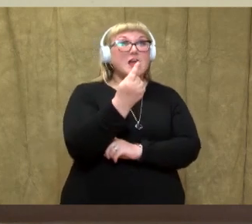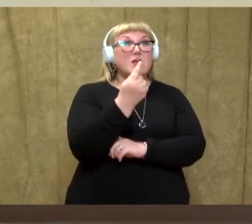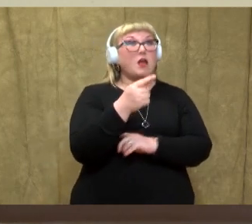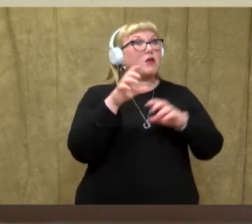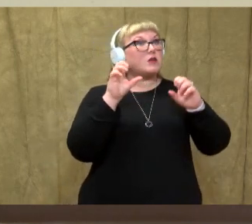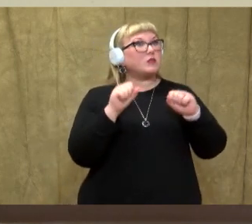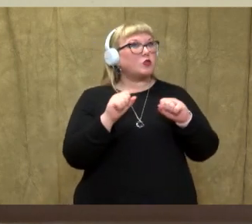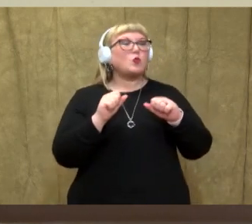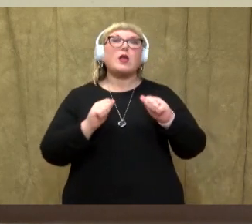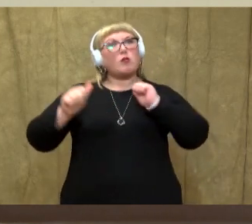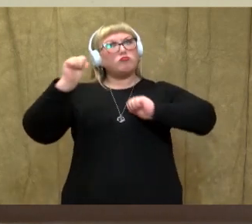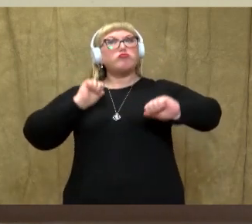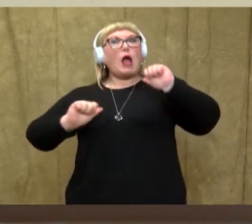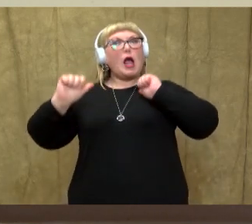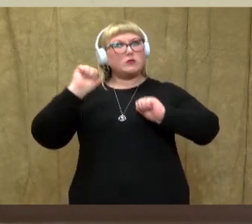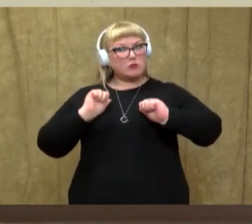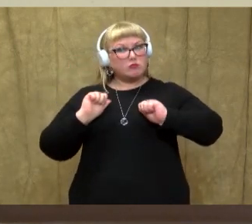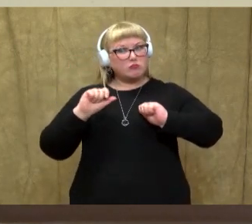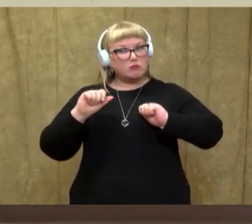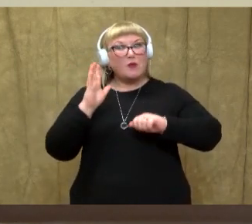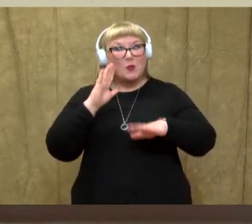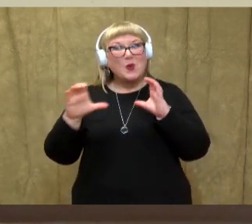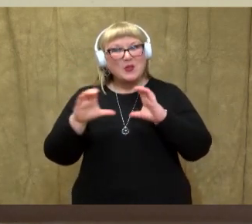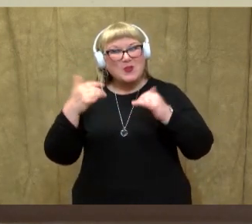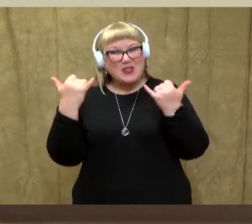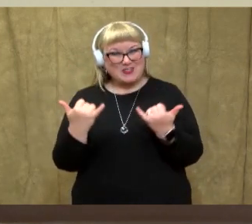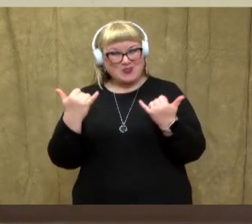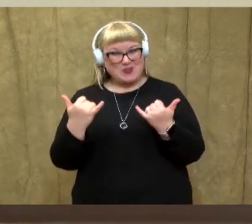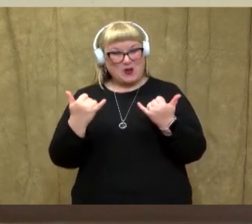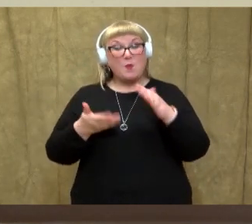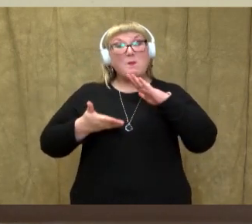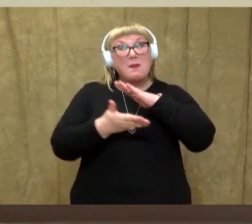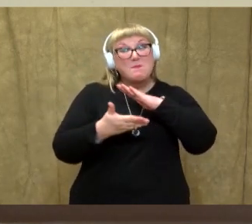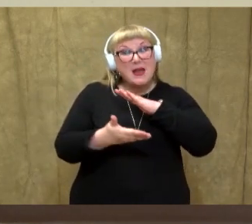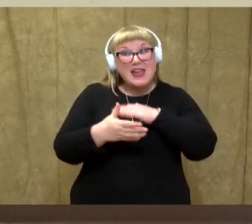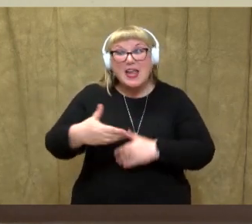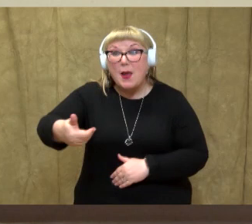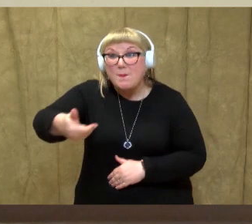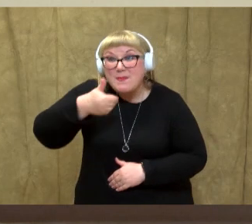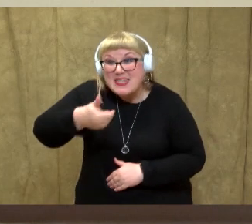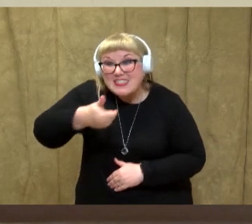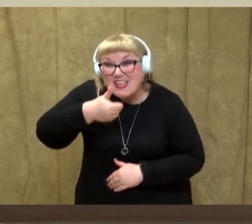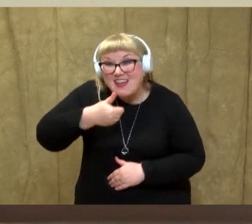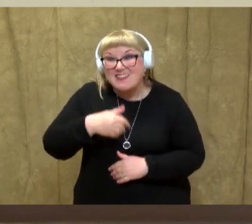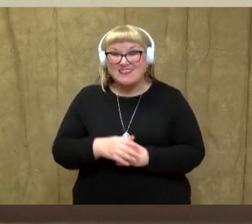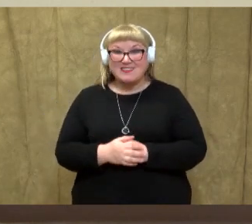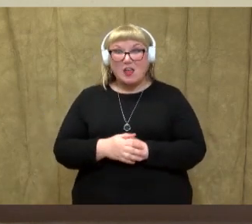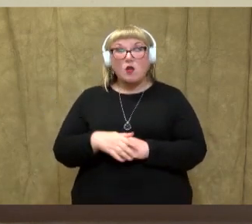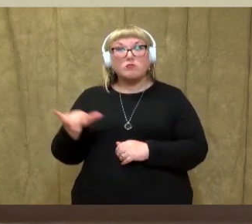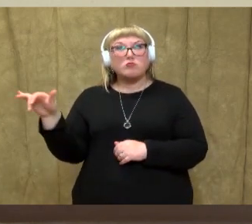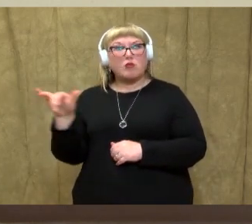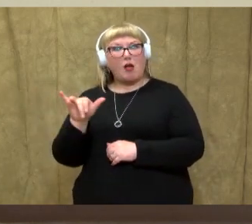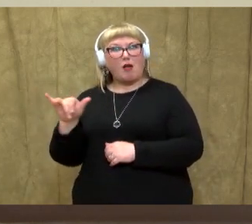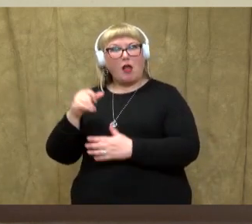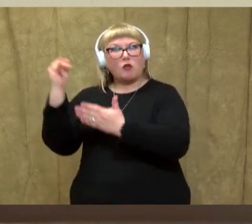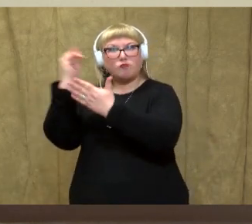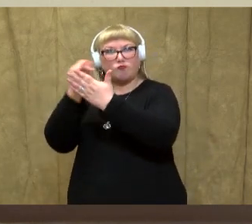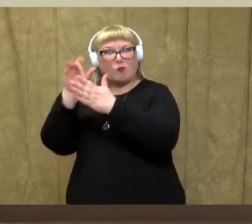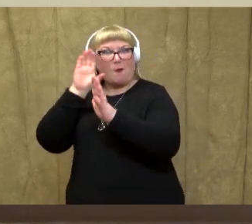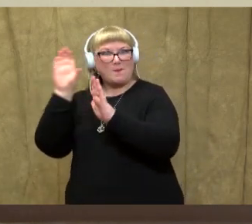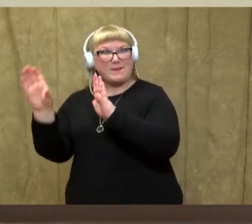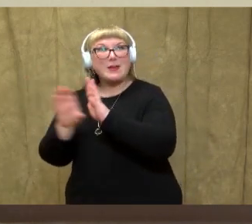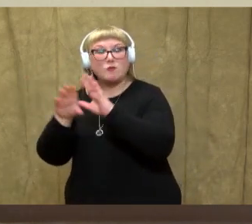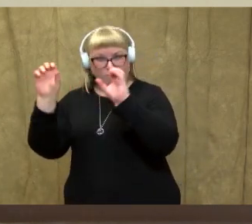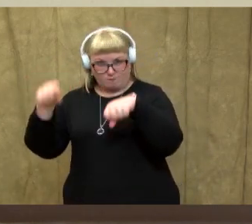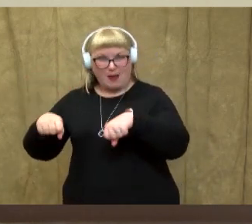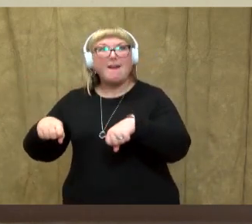can act it out. And we're going to be doing that today by baking our pizza. You can also draw a picture